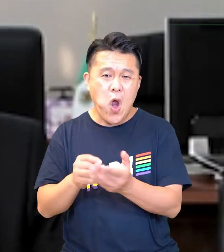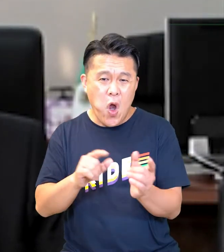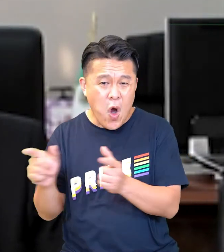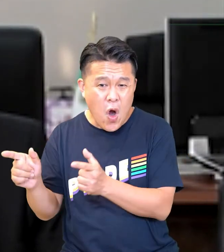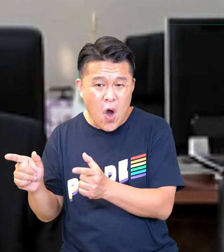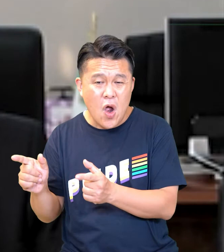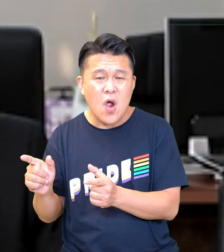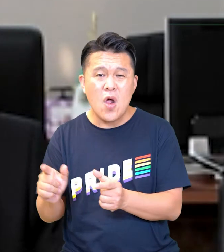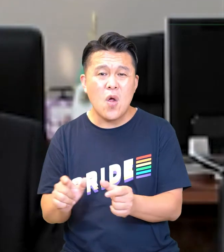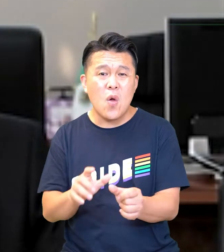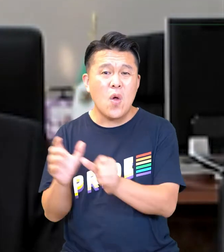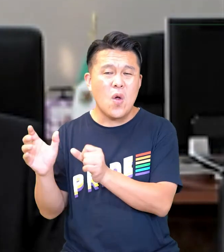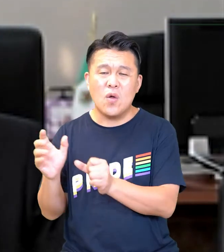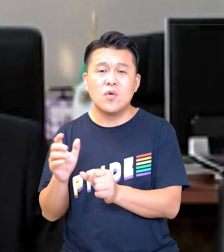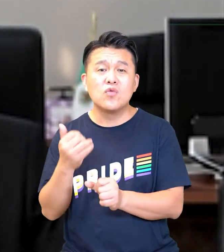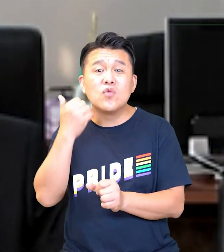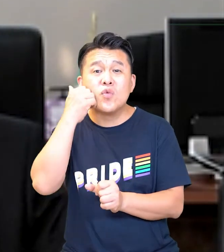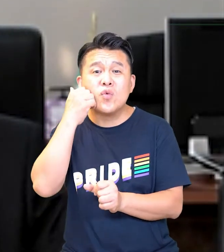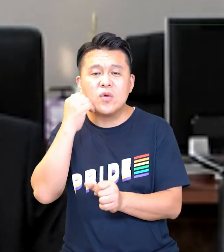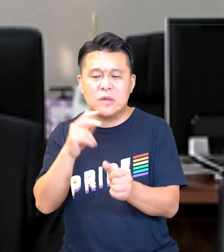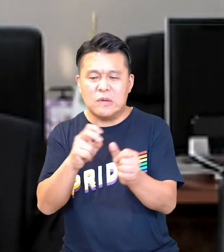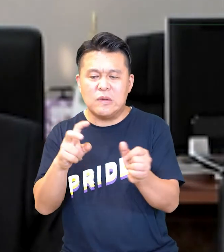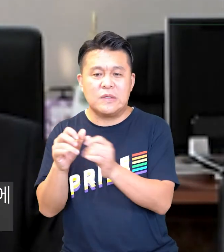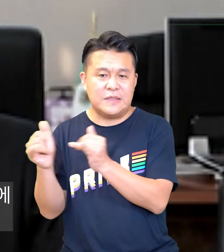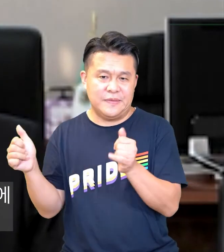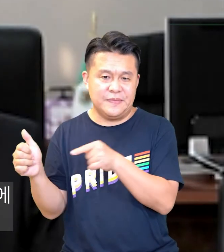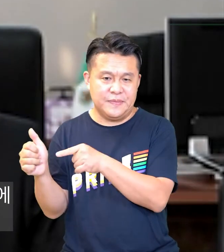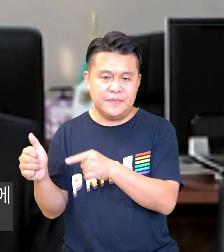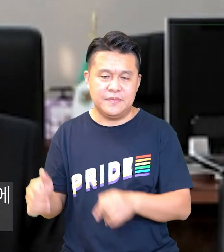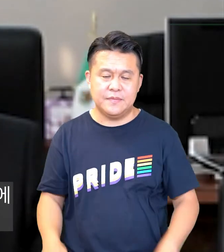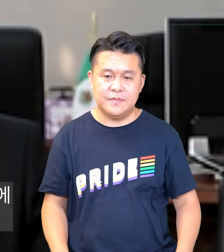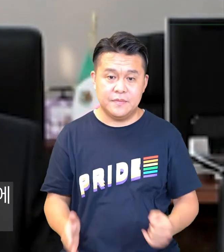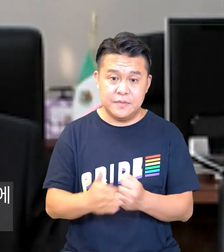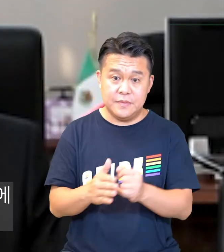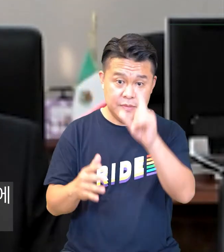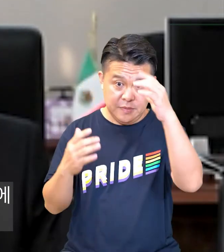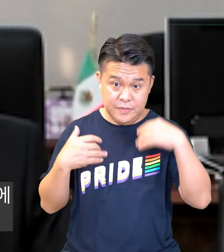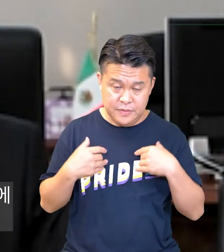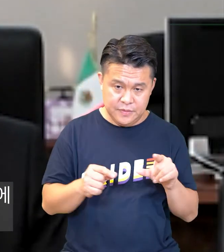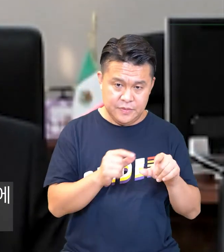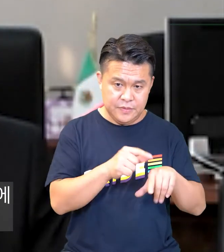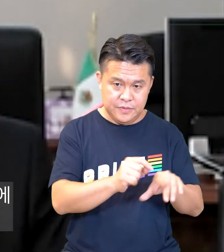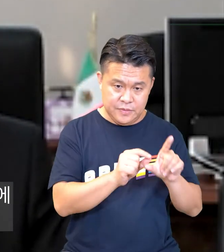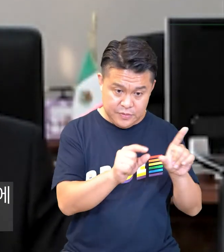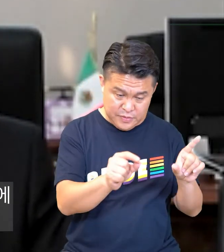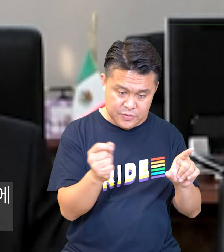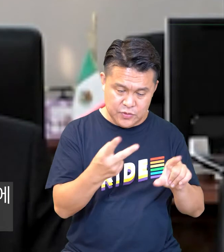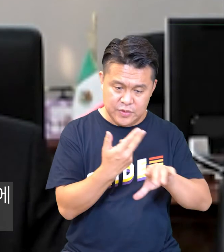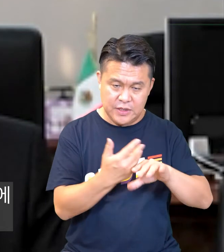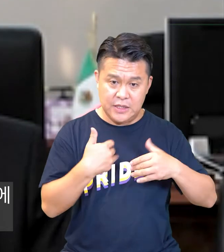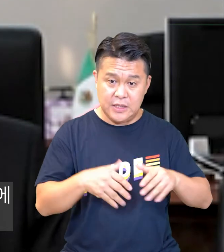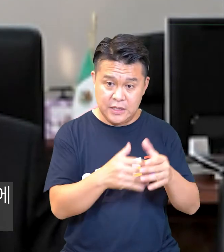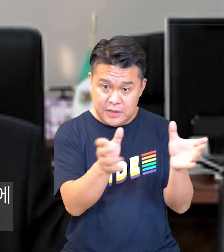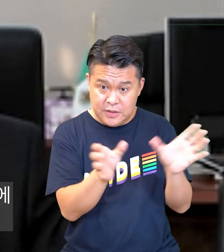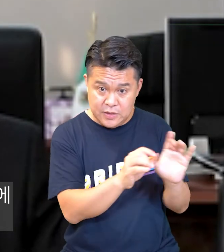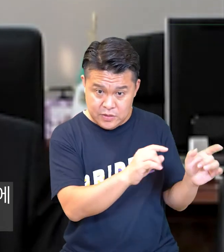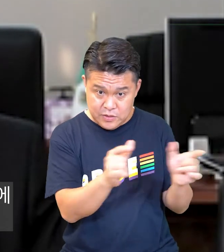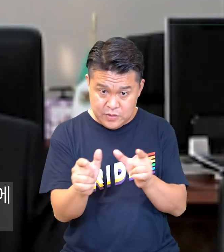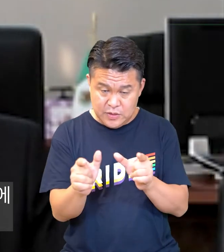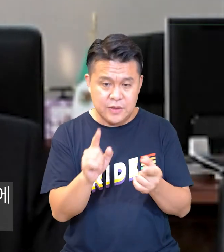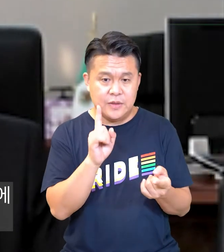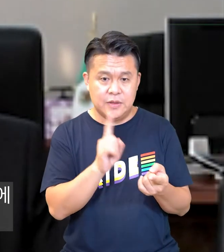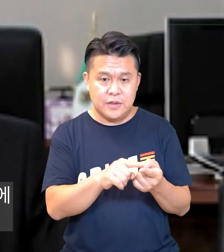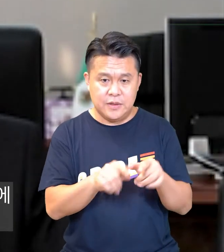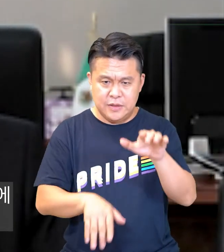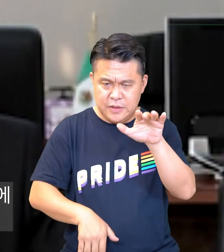Disinformation is an ally of homophobia. That's why my government has established a